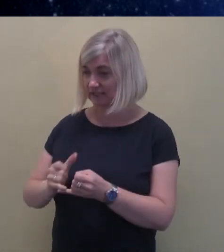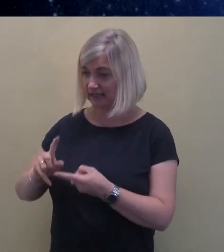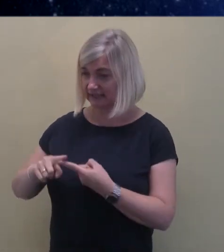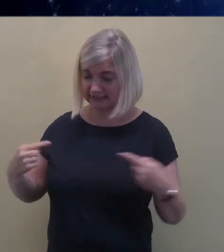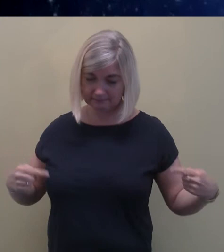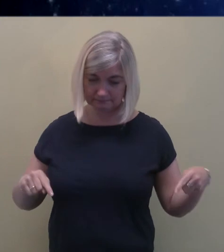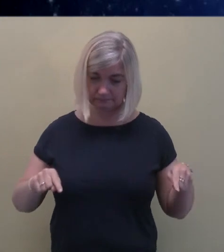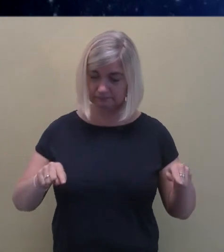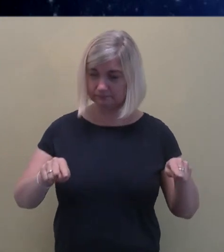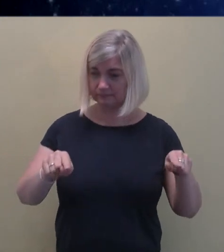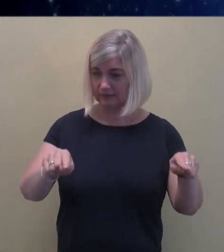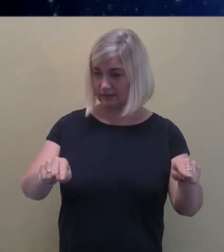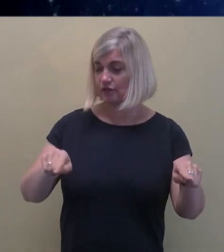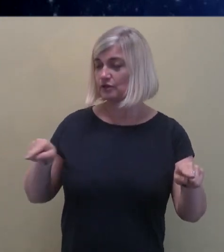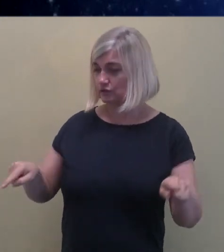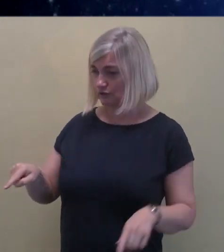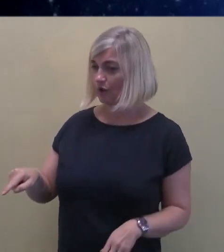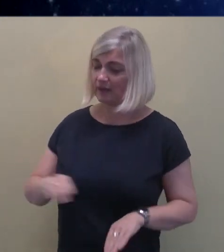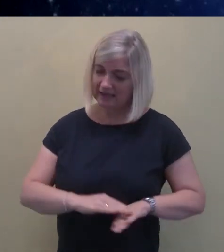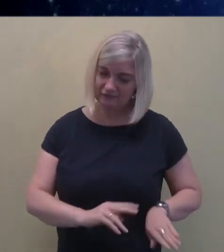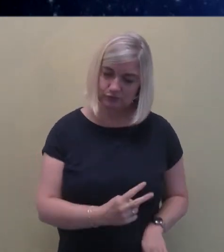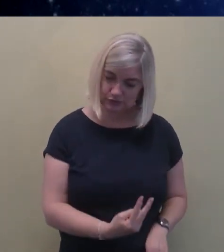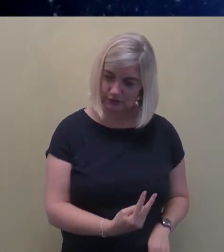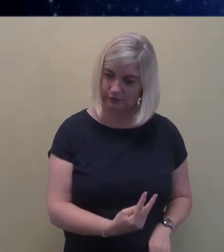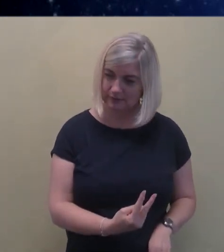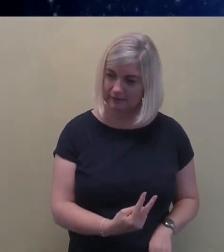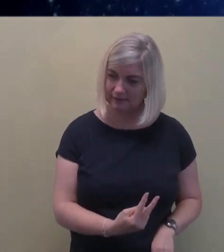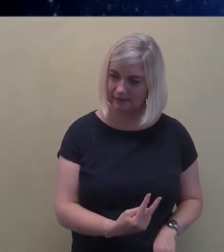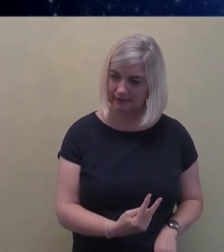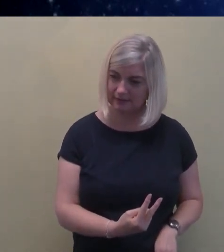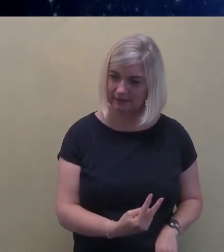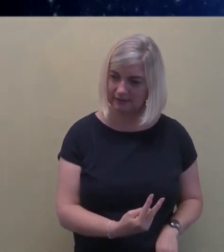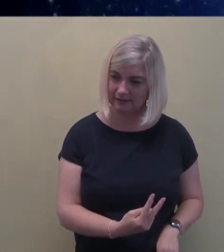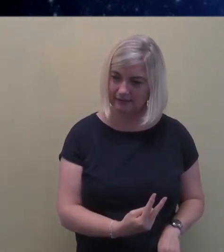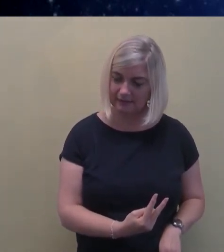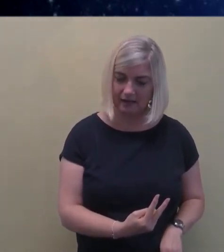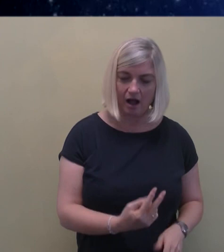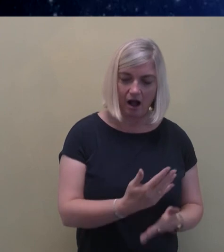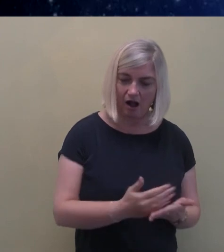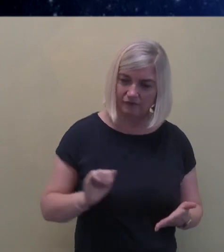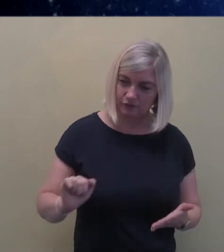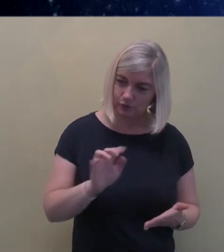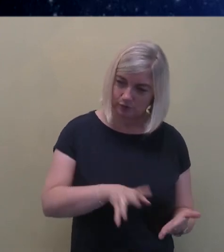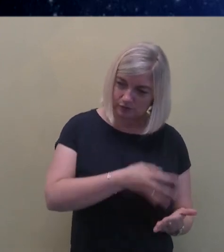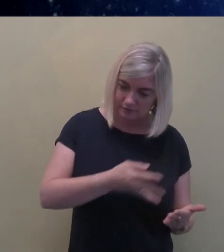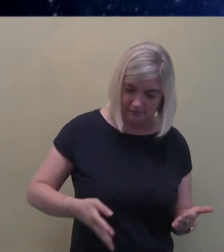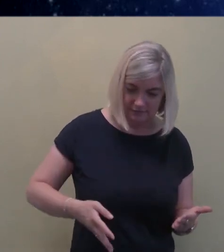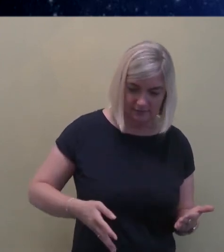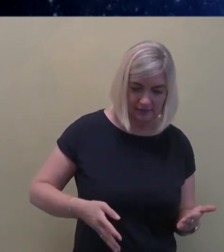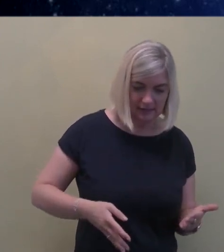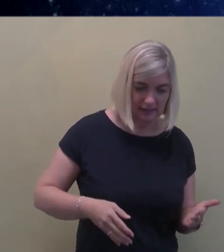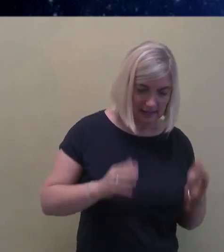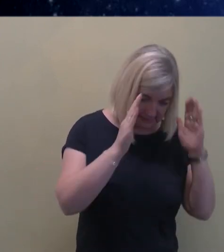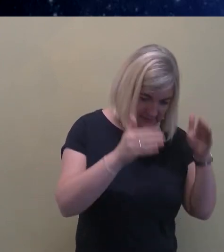our time in courses to help students improve their GCSE score with English and Maths. And therefore at level